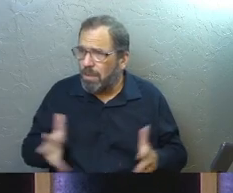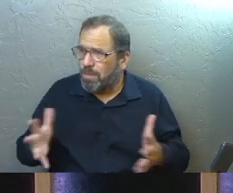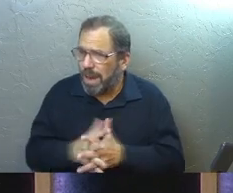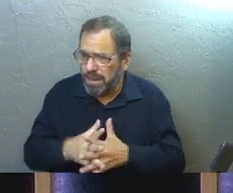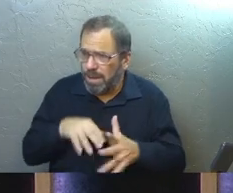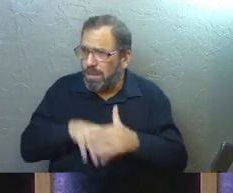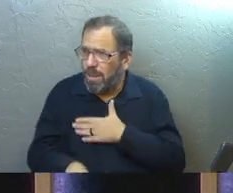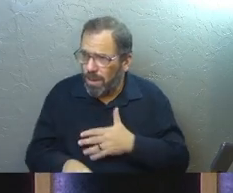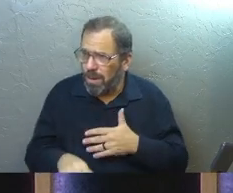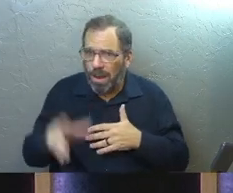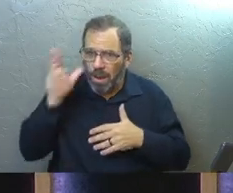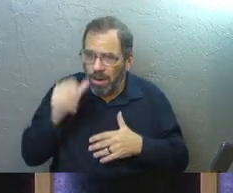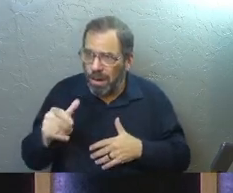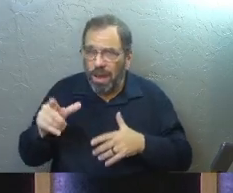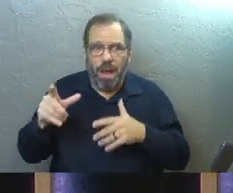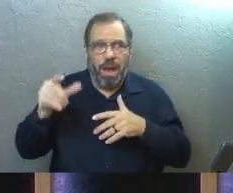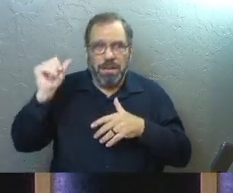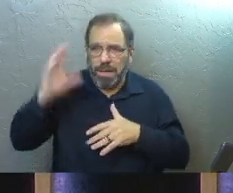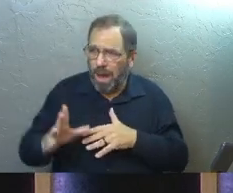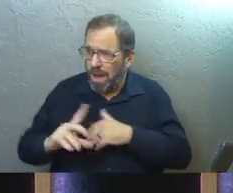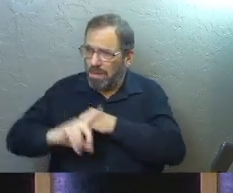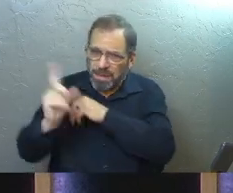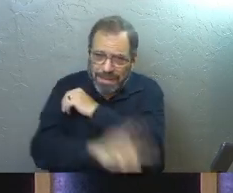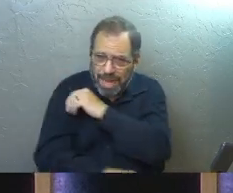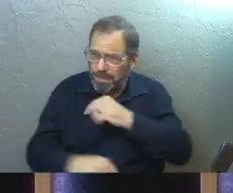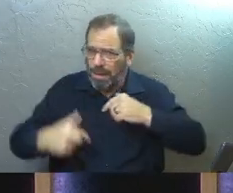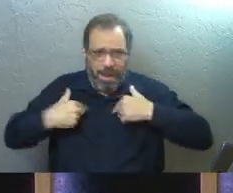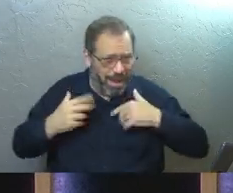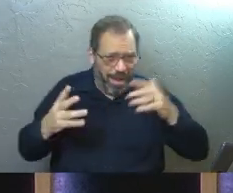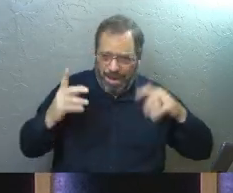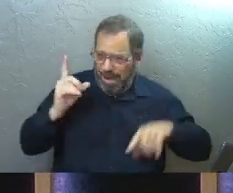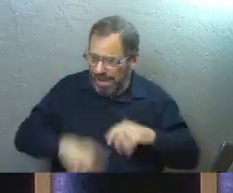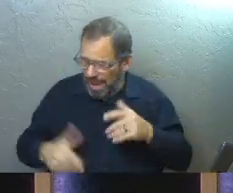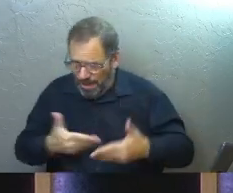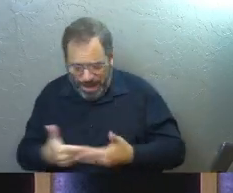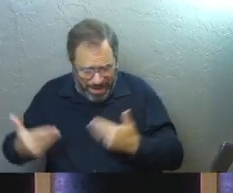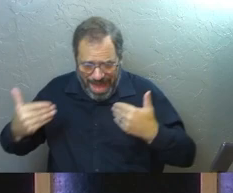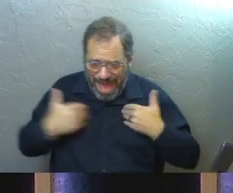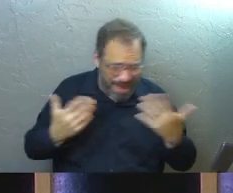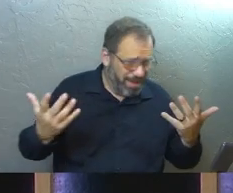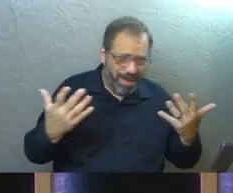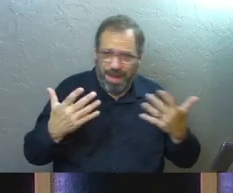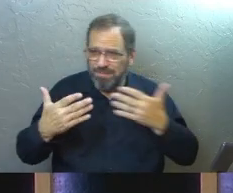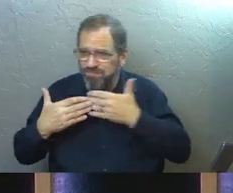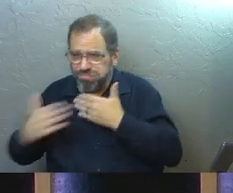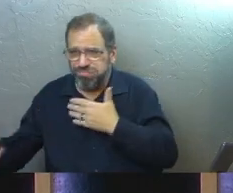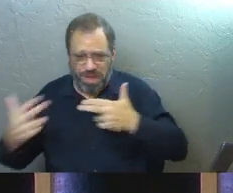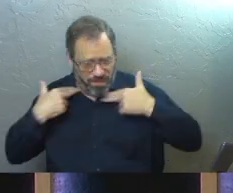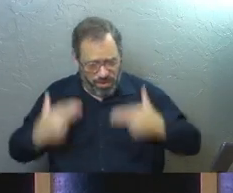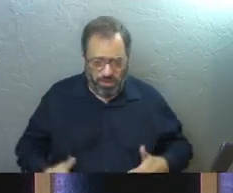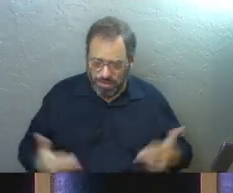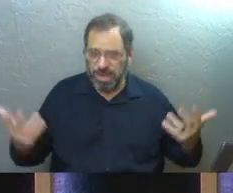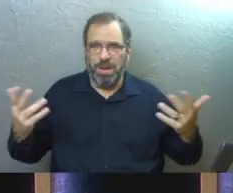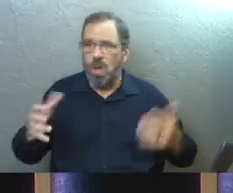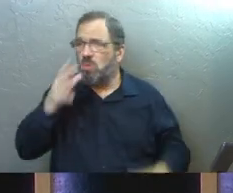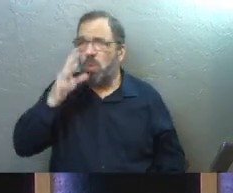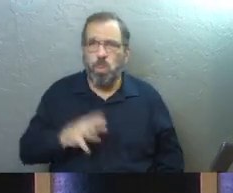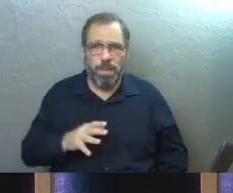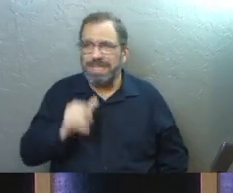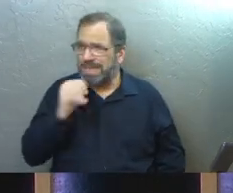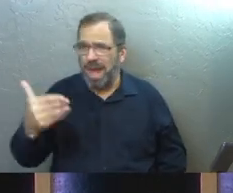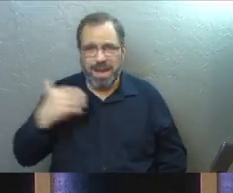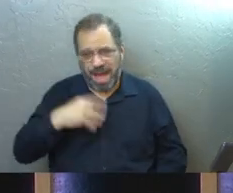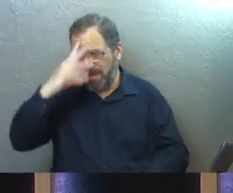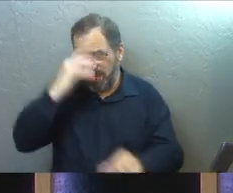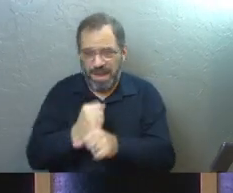have heard her, and now she's going to get condemned, and she's going to be declared for all of human history the woman who did